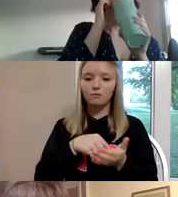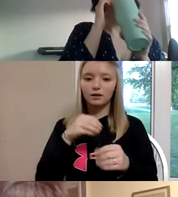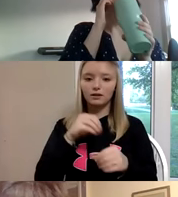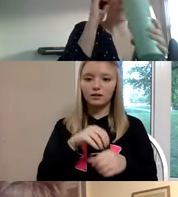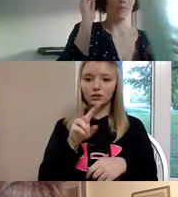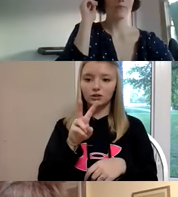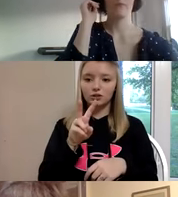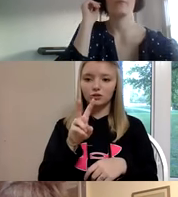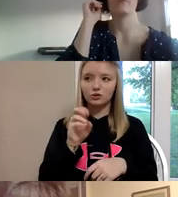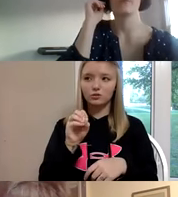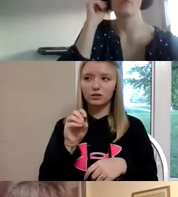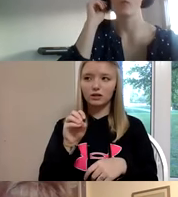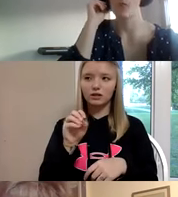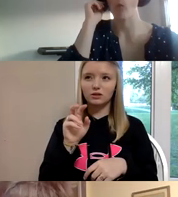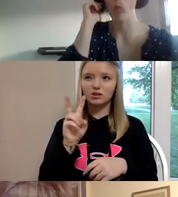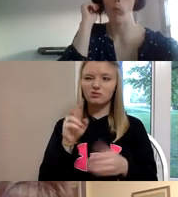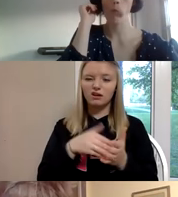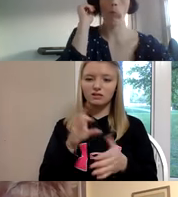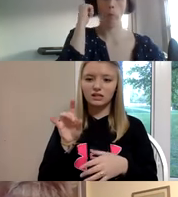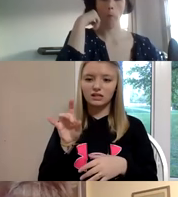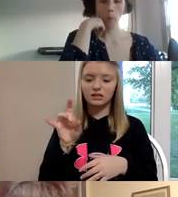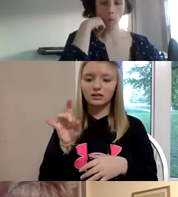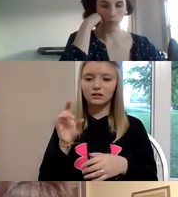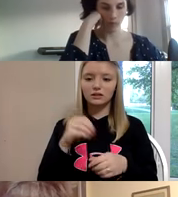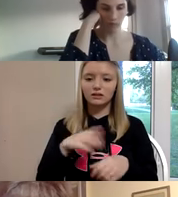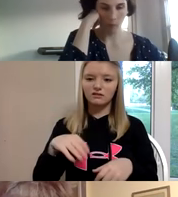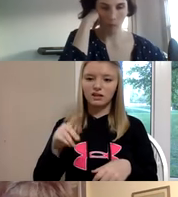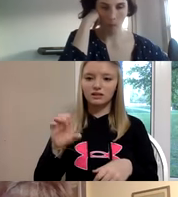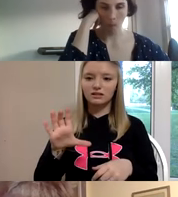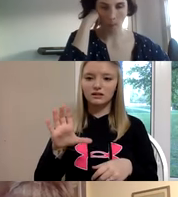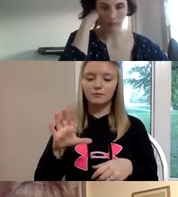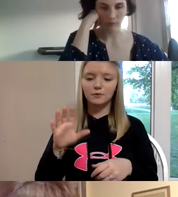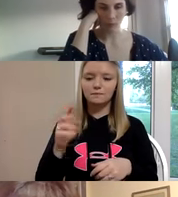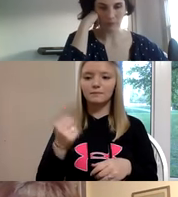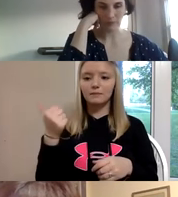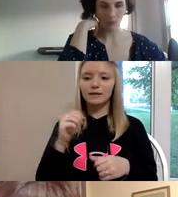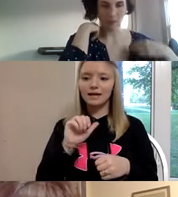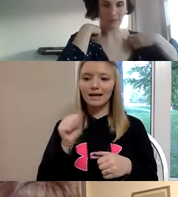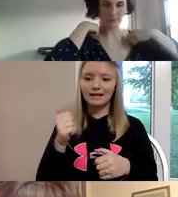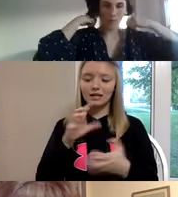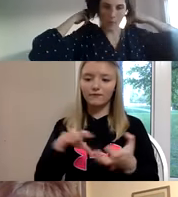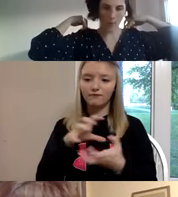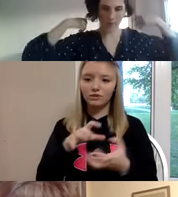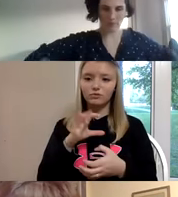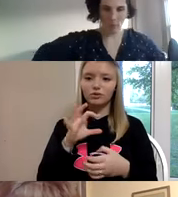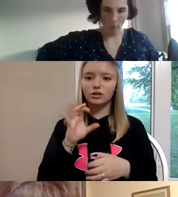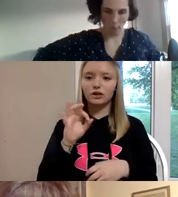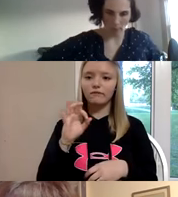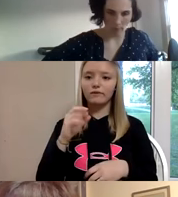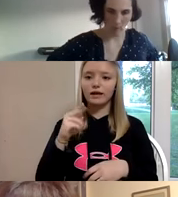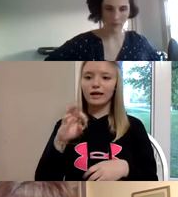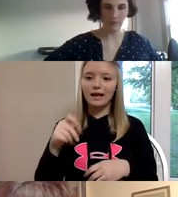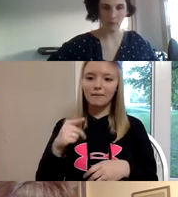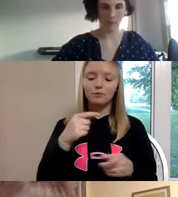December, eliminated any confusion of hemp's CBD's legal status. So that is why